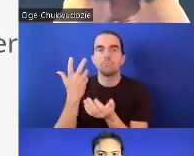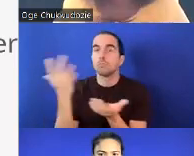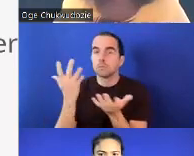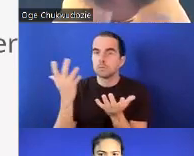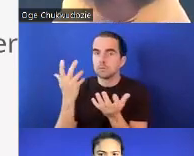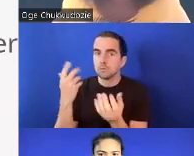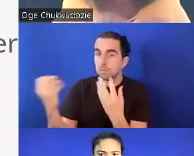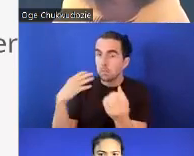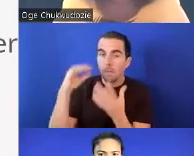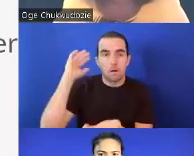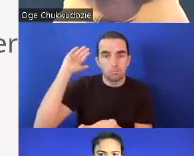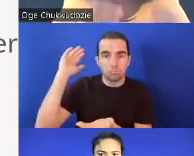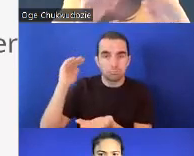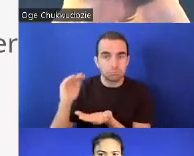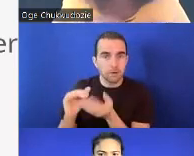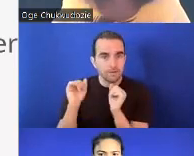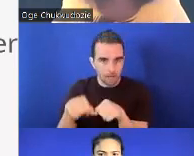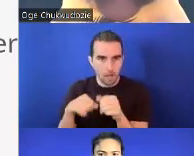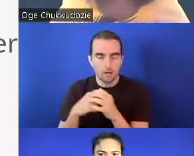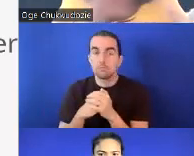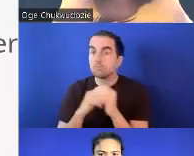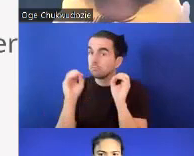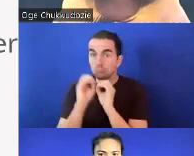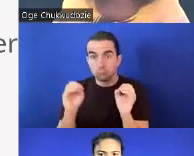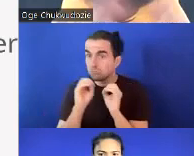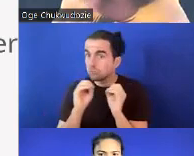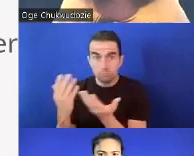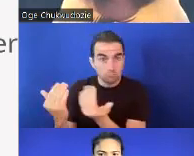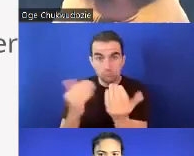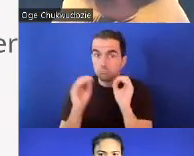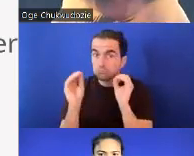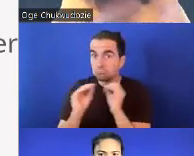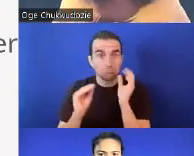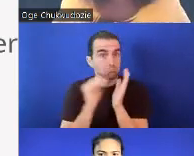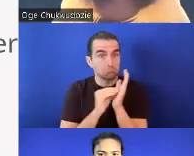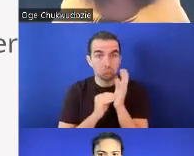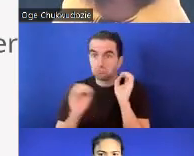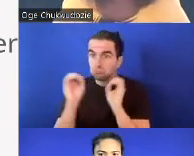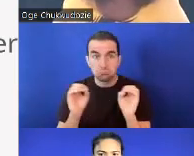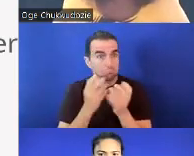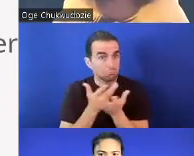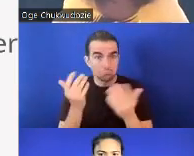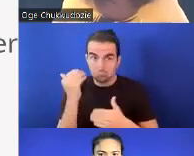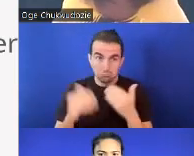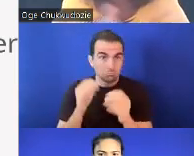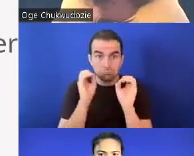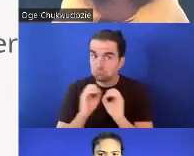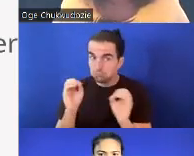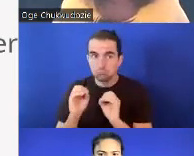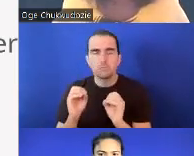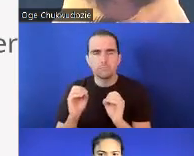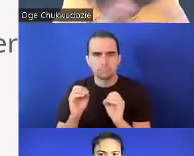working, you have to constantly check yourself. You have to constantly use or utilize other means, your program meetings with